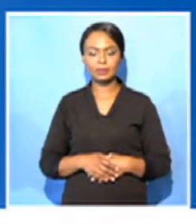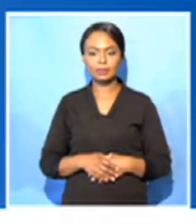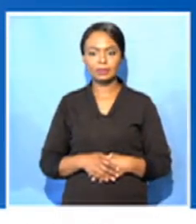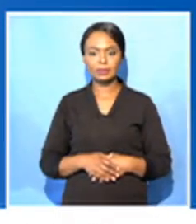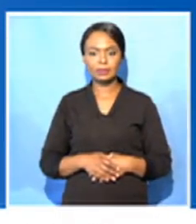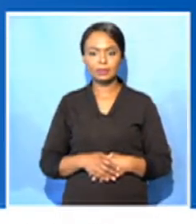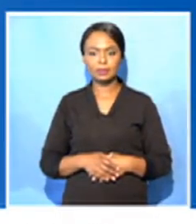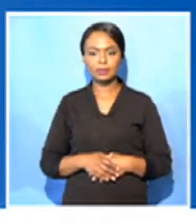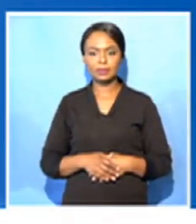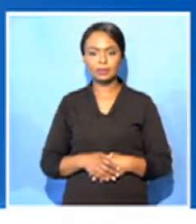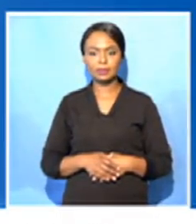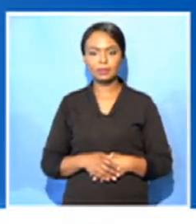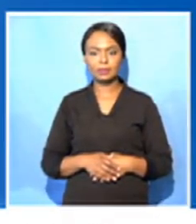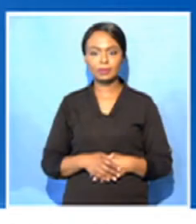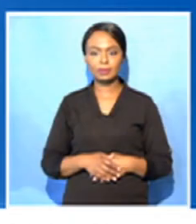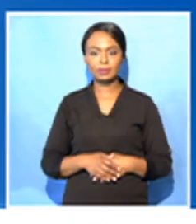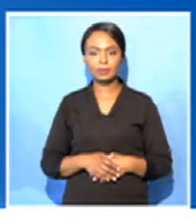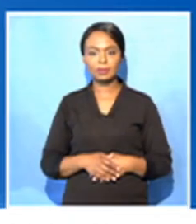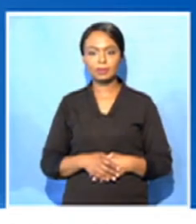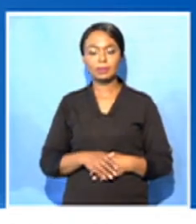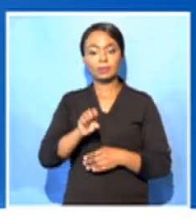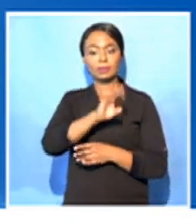As the Falcons pull up for the wing over,